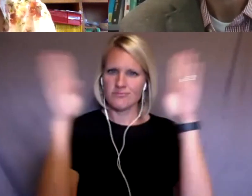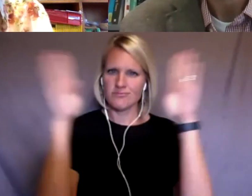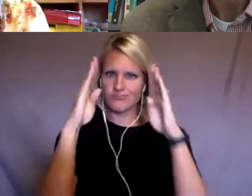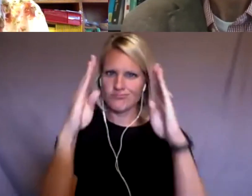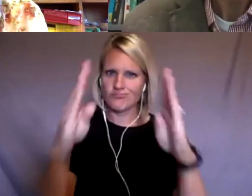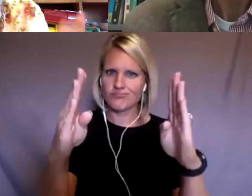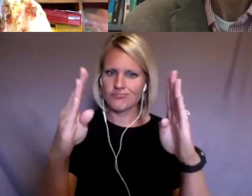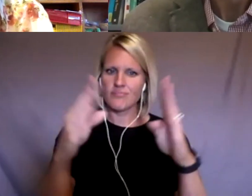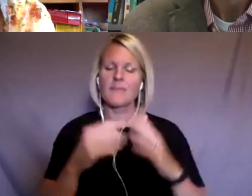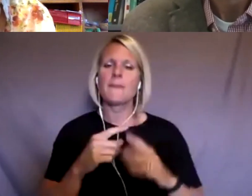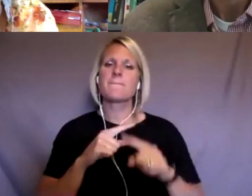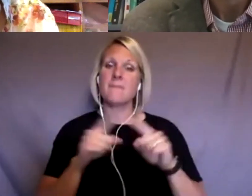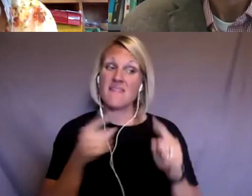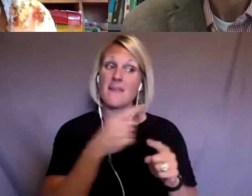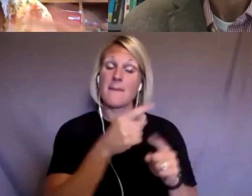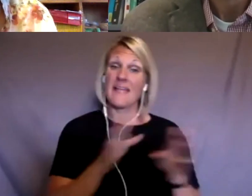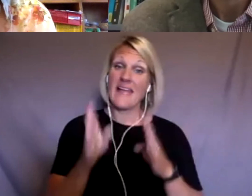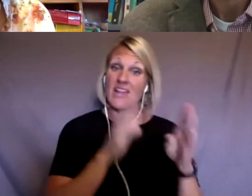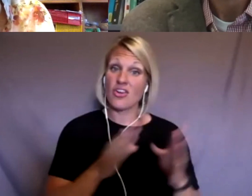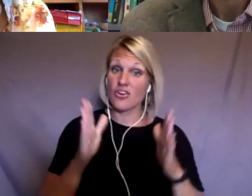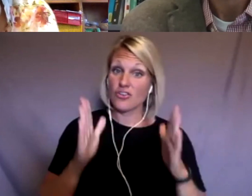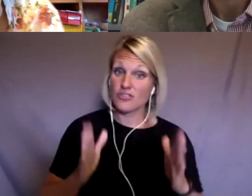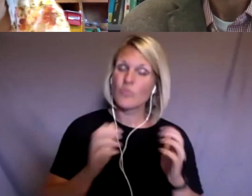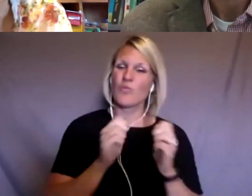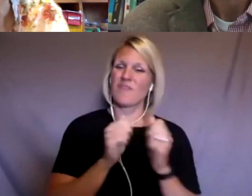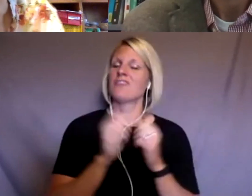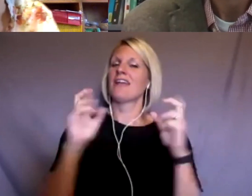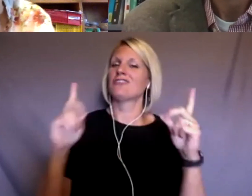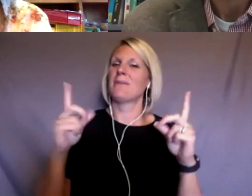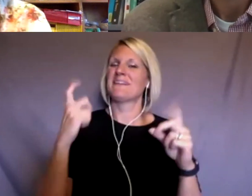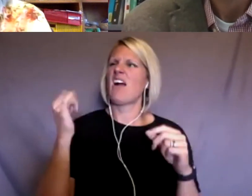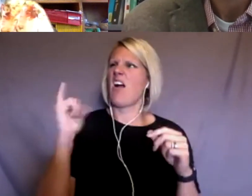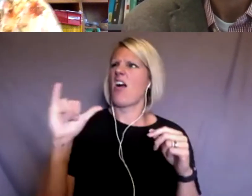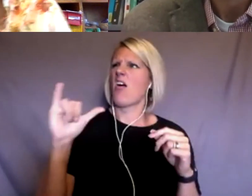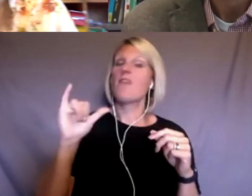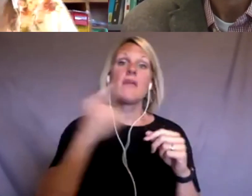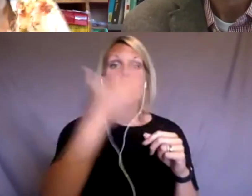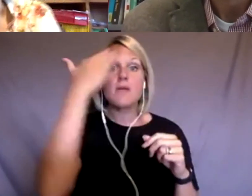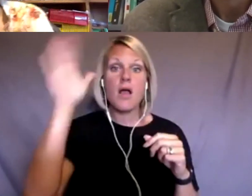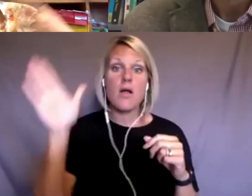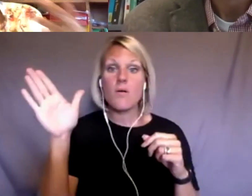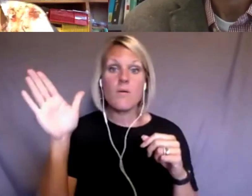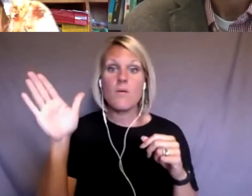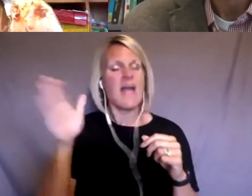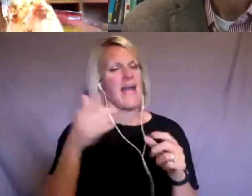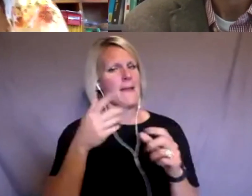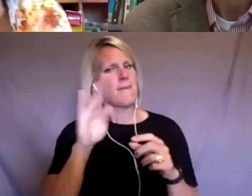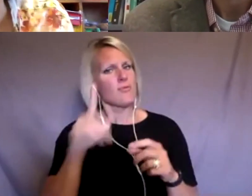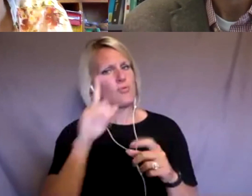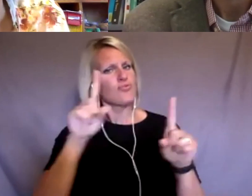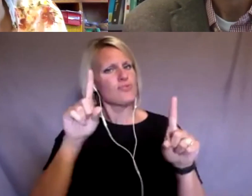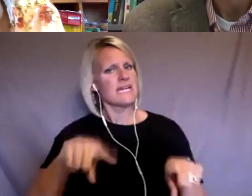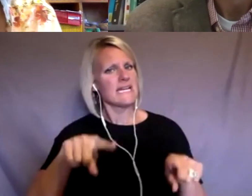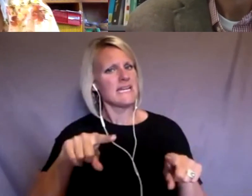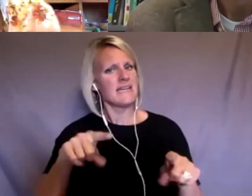have much more, through education, and I think, Bob, you would agree, because you are in academia as well, we do our